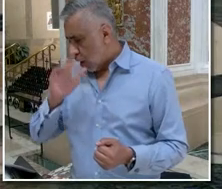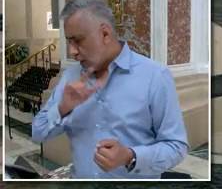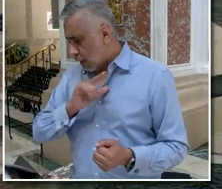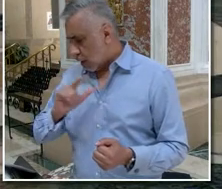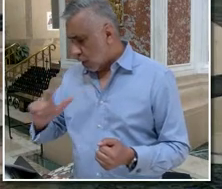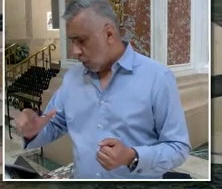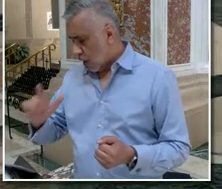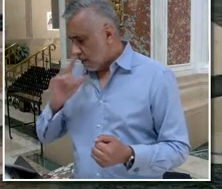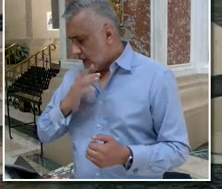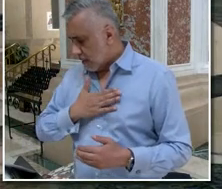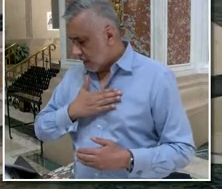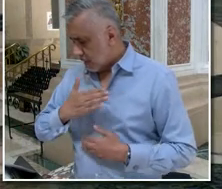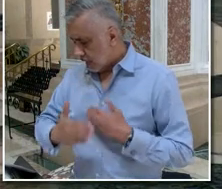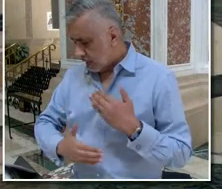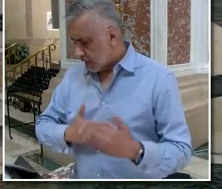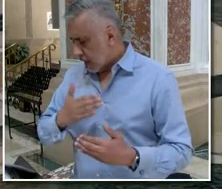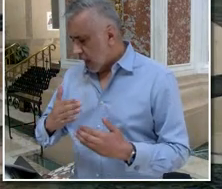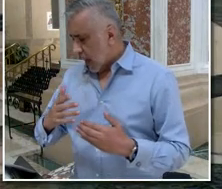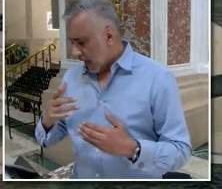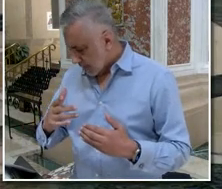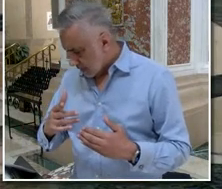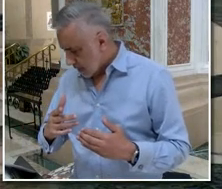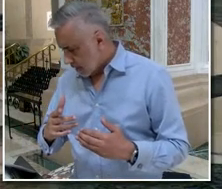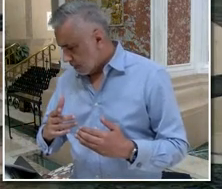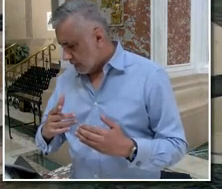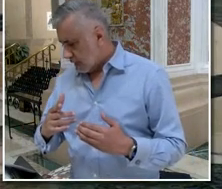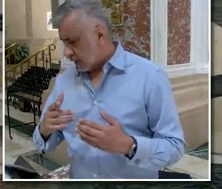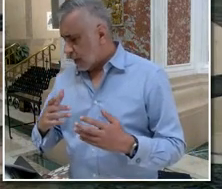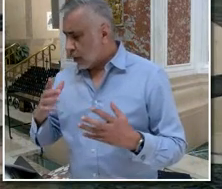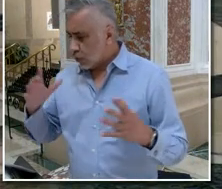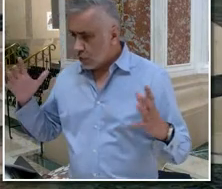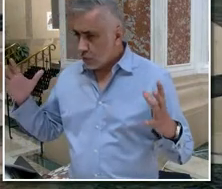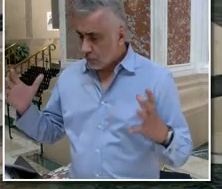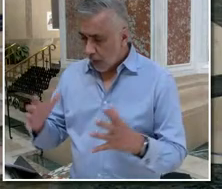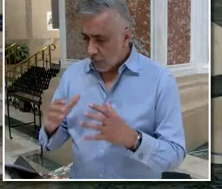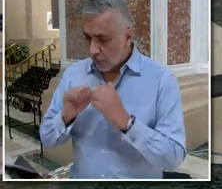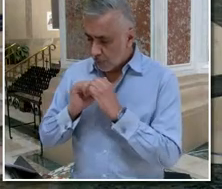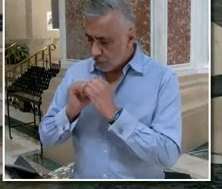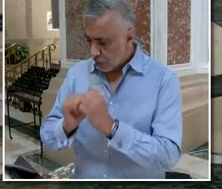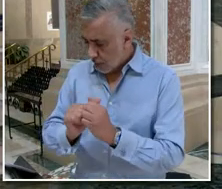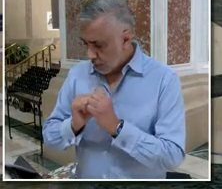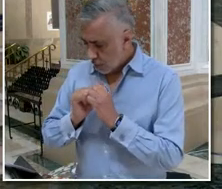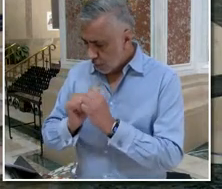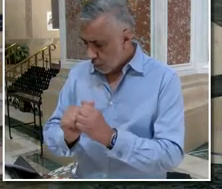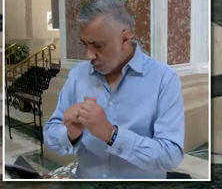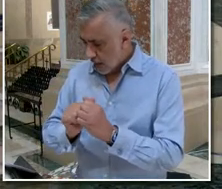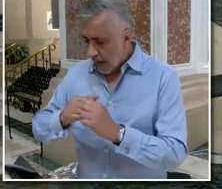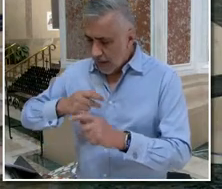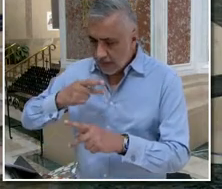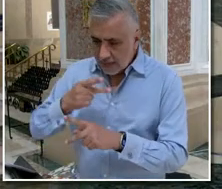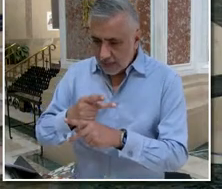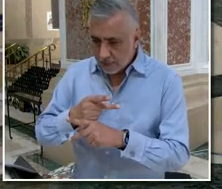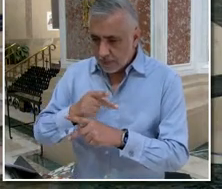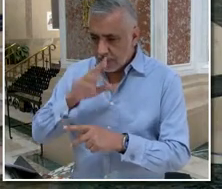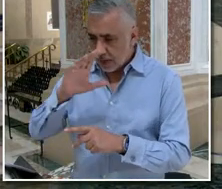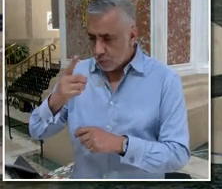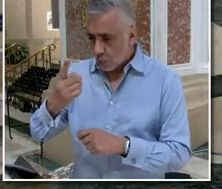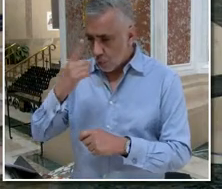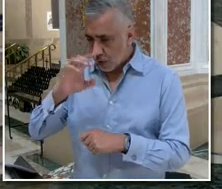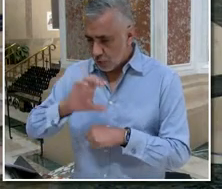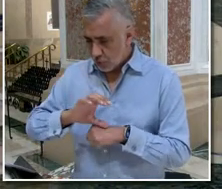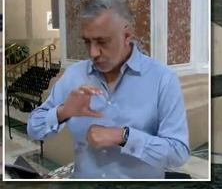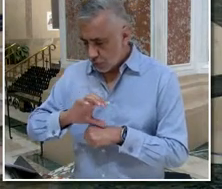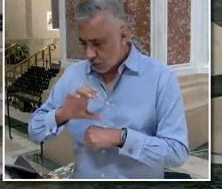be pleased, as they live the truth, to gather them together and keep them in his one